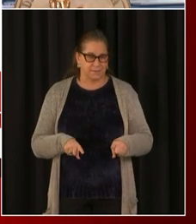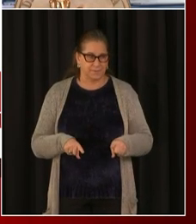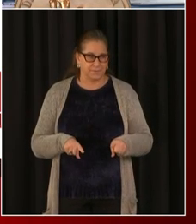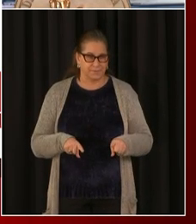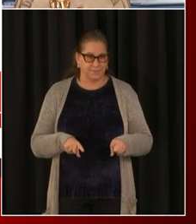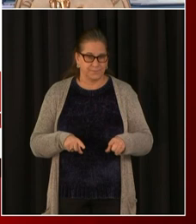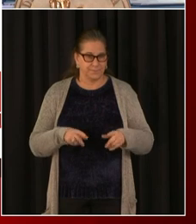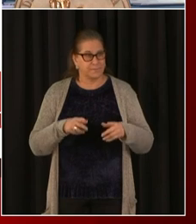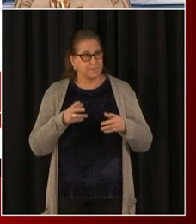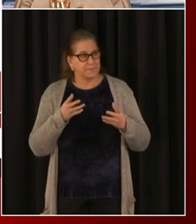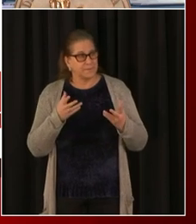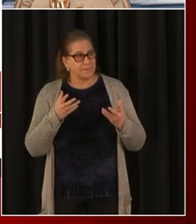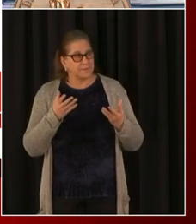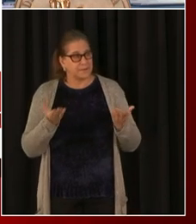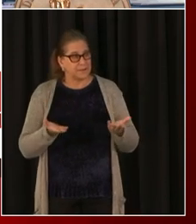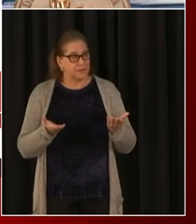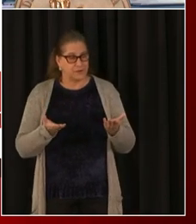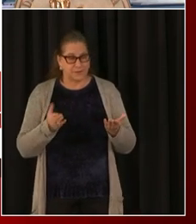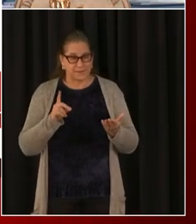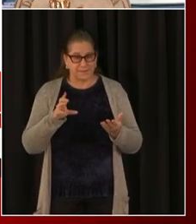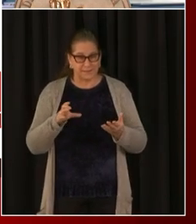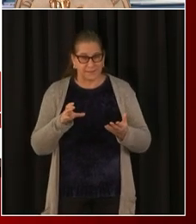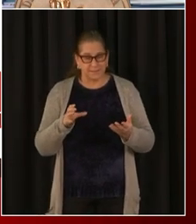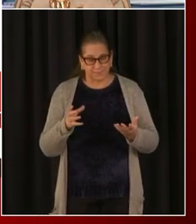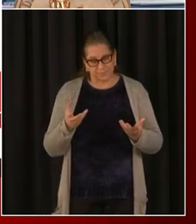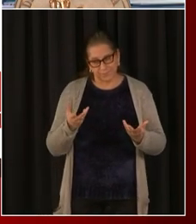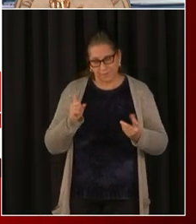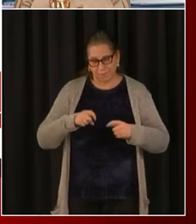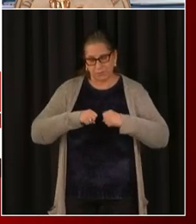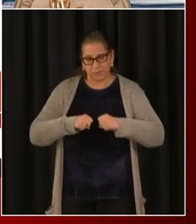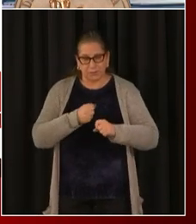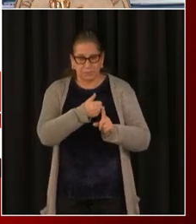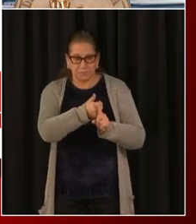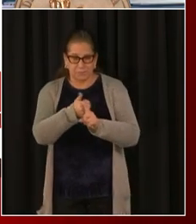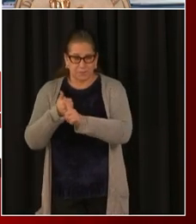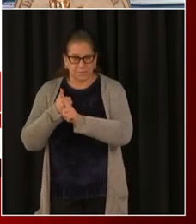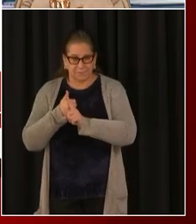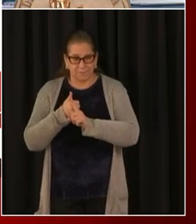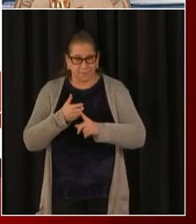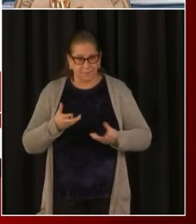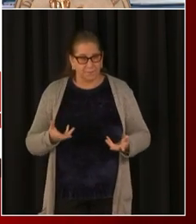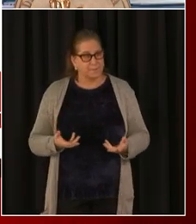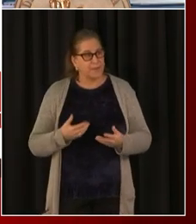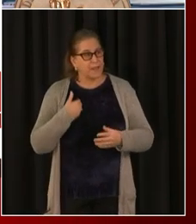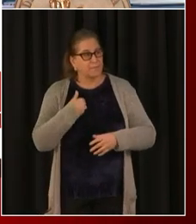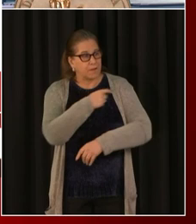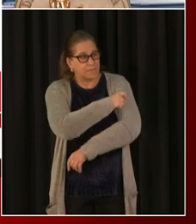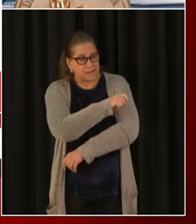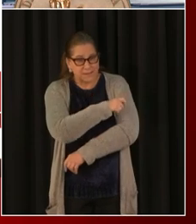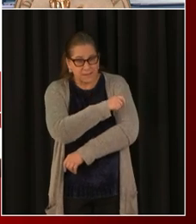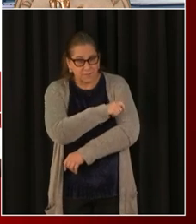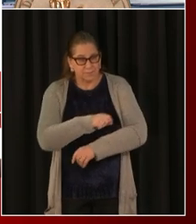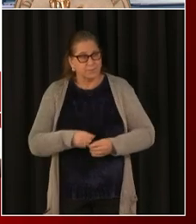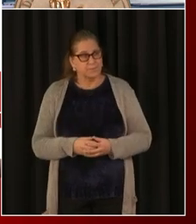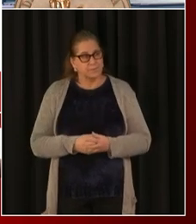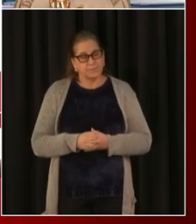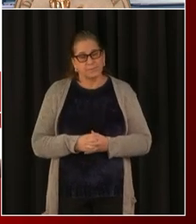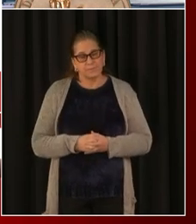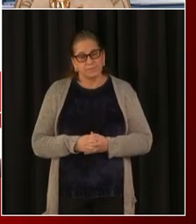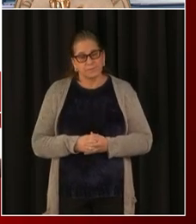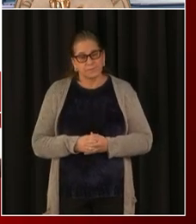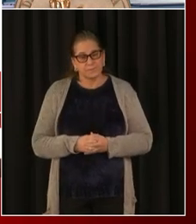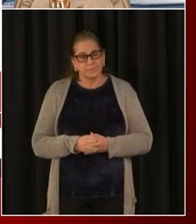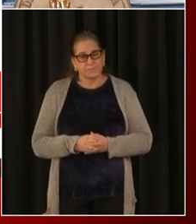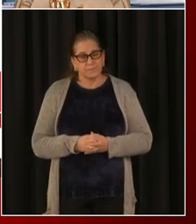for DC residents and workers to get tested if they need a test. This morning,